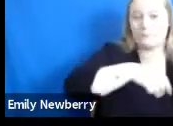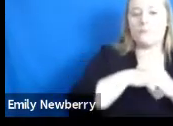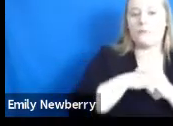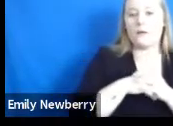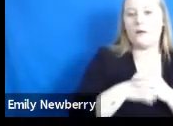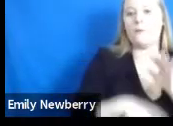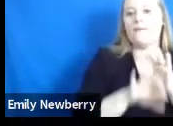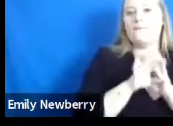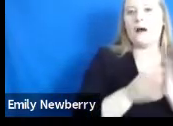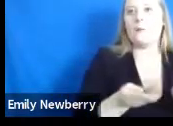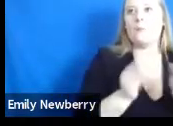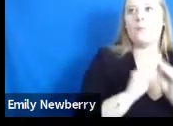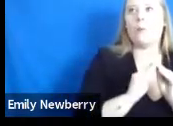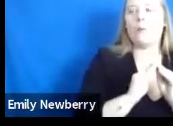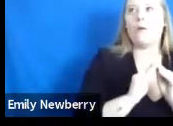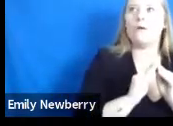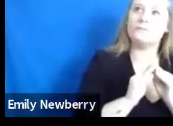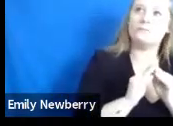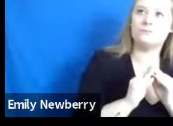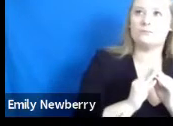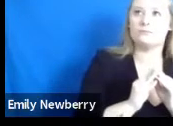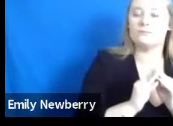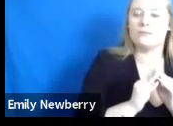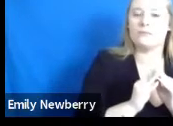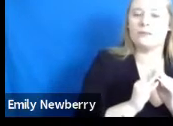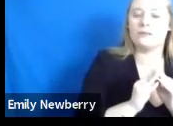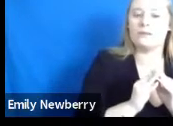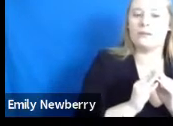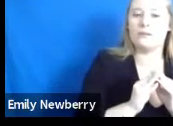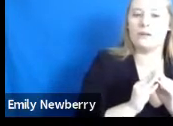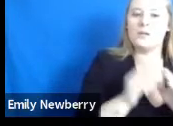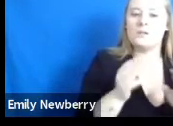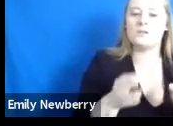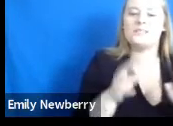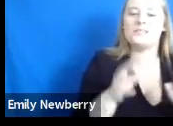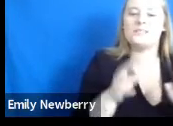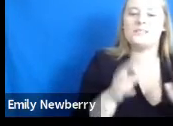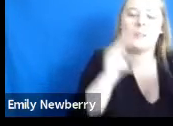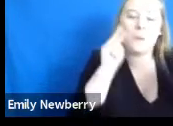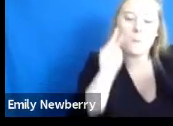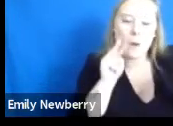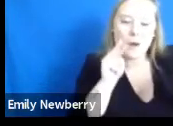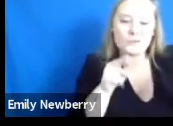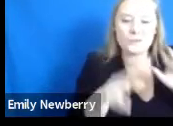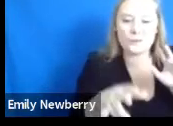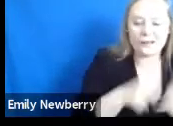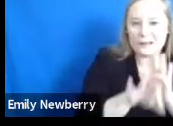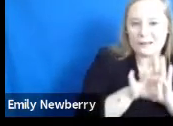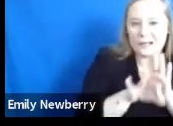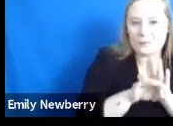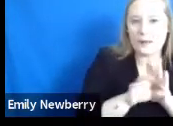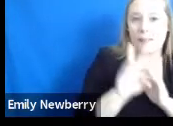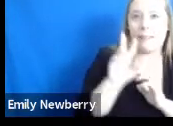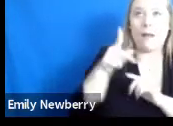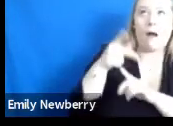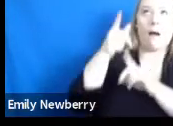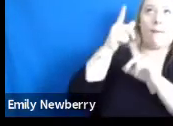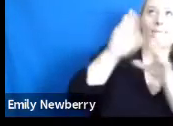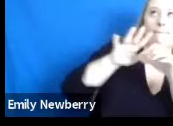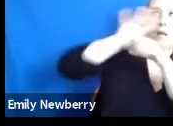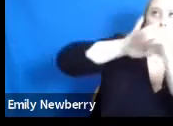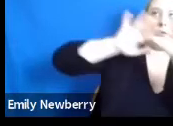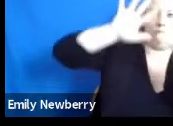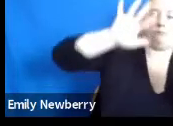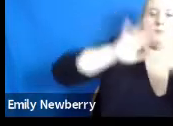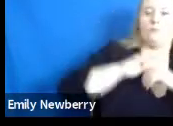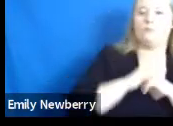valuable and to just, and monitor and collect the sample in the uppermost sampling depth. So what